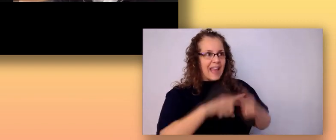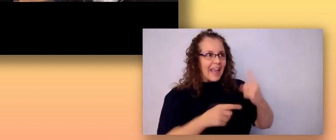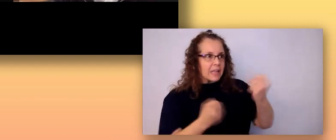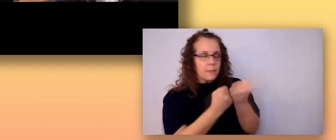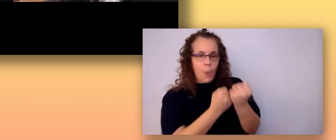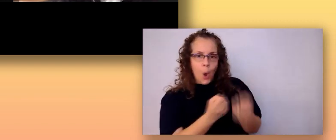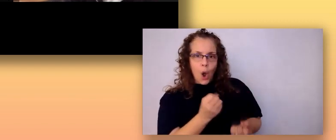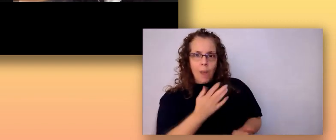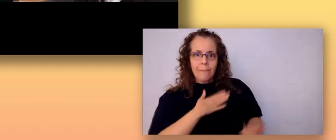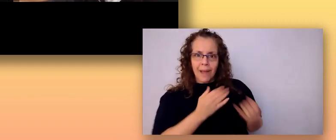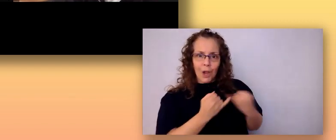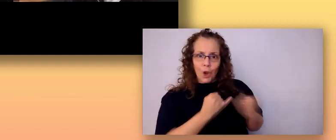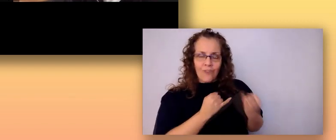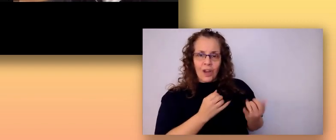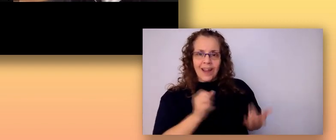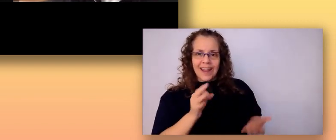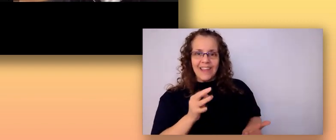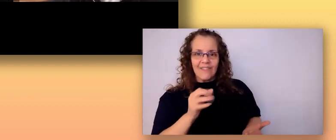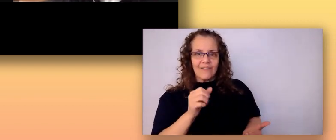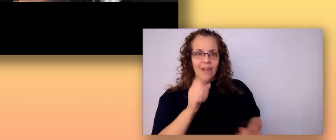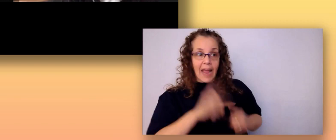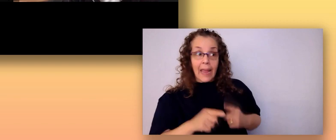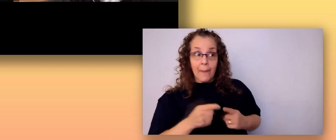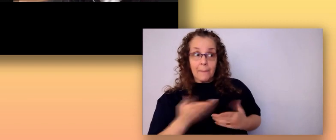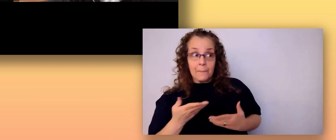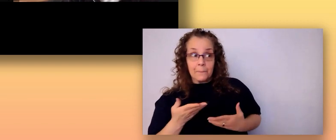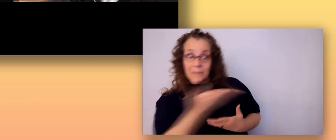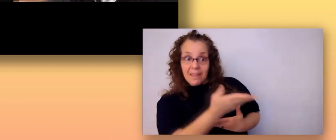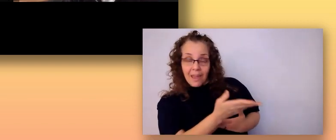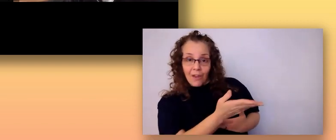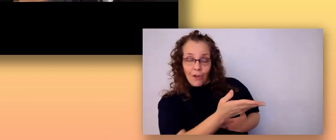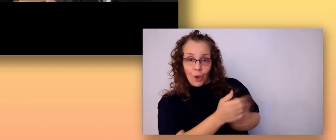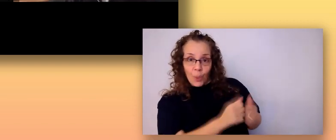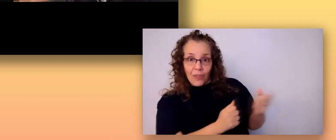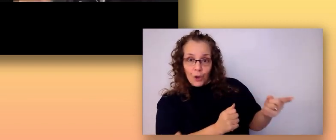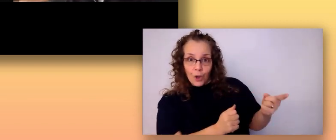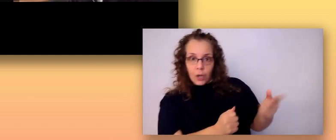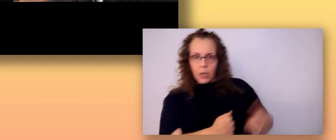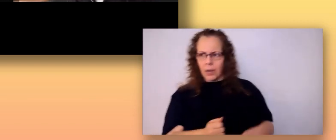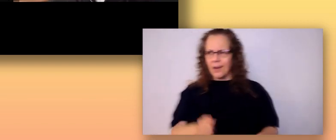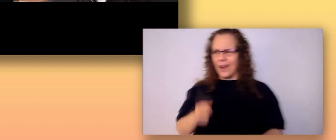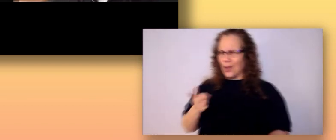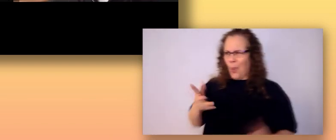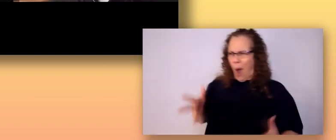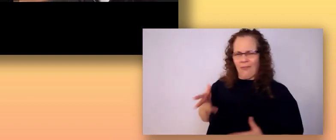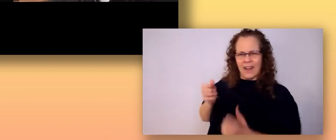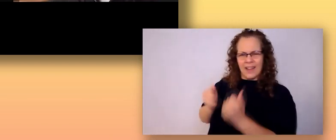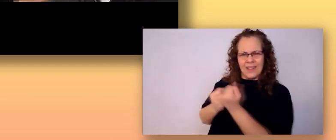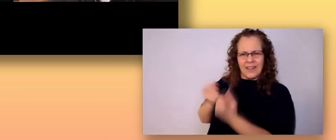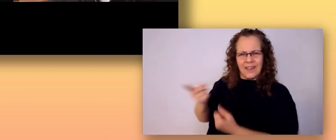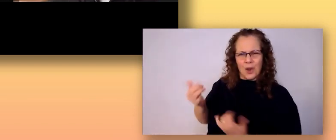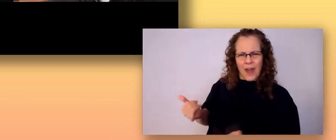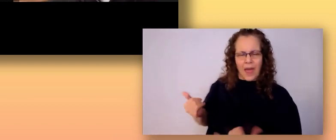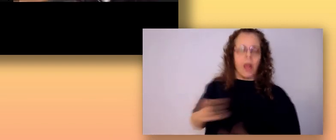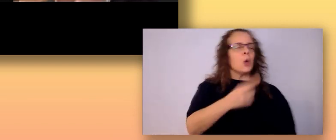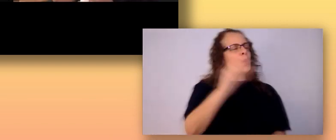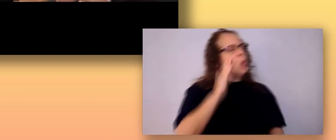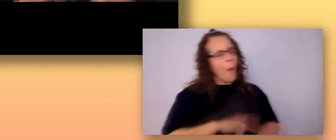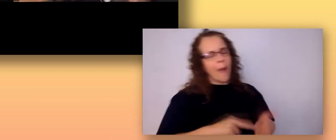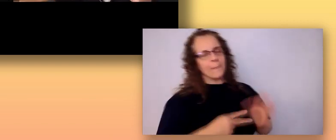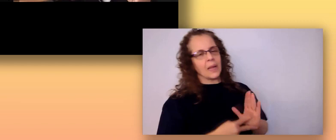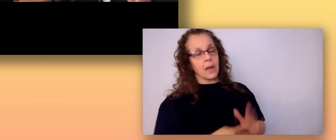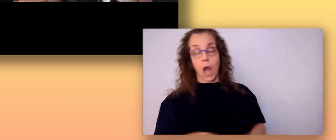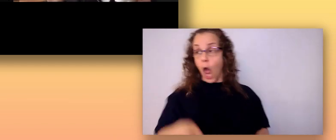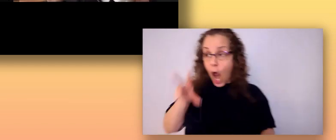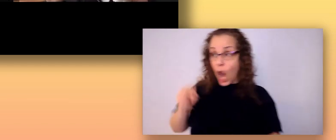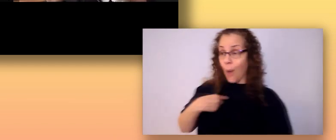can't, be there for Mal. You're there for her now. You know what I mean.